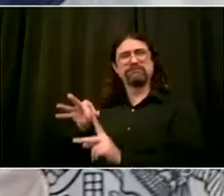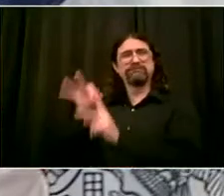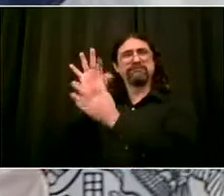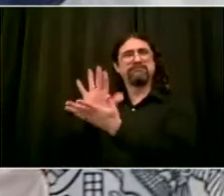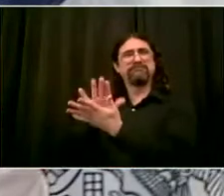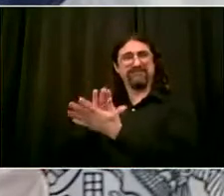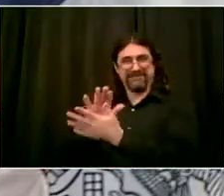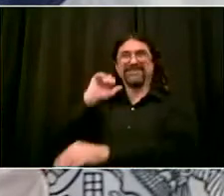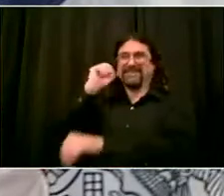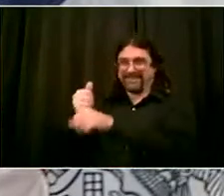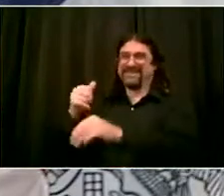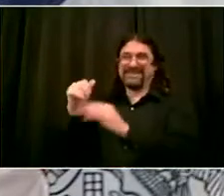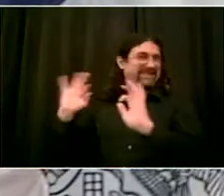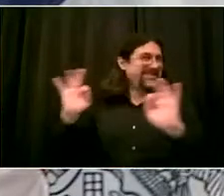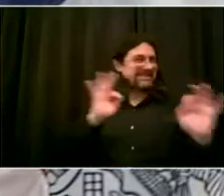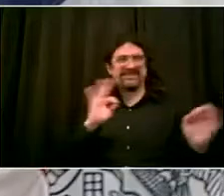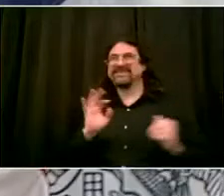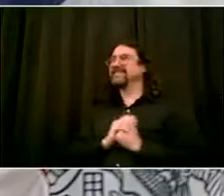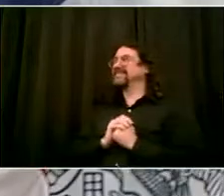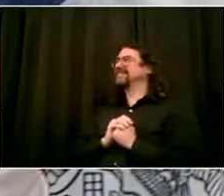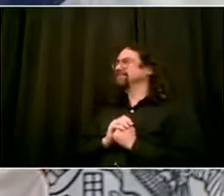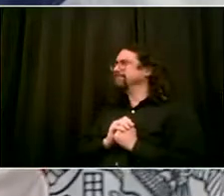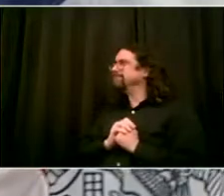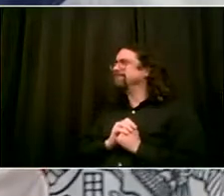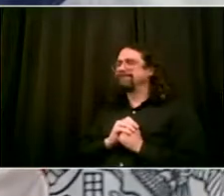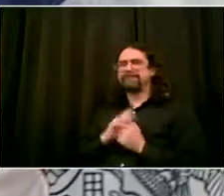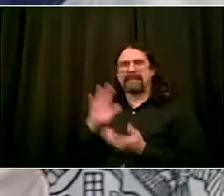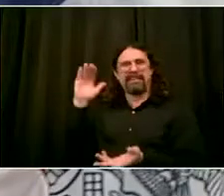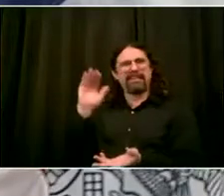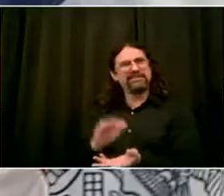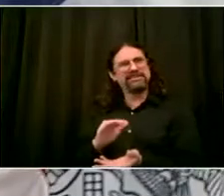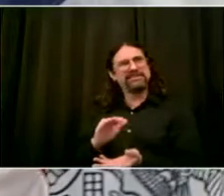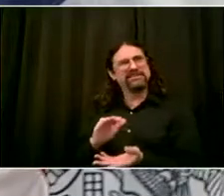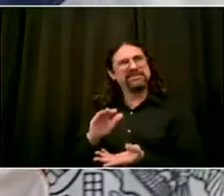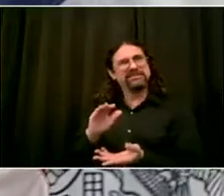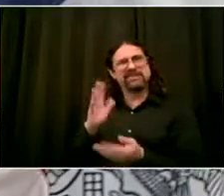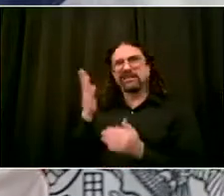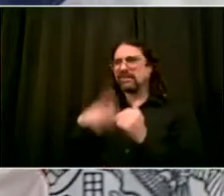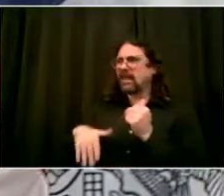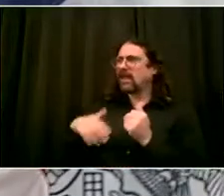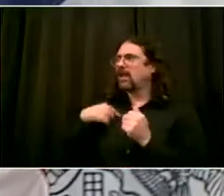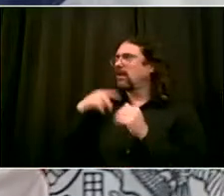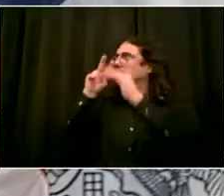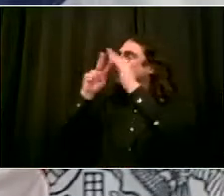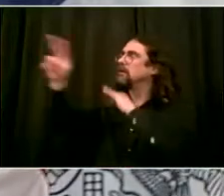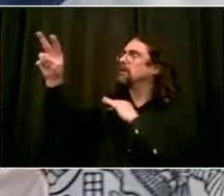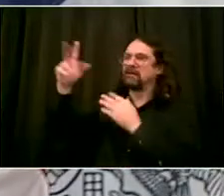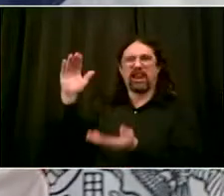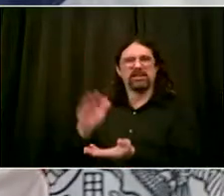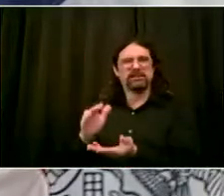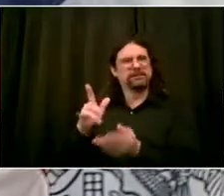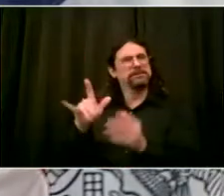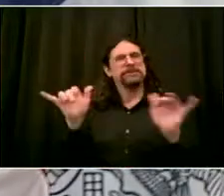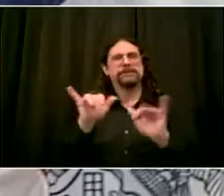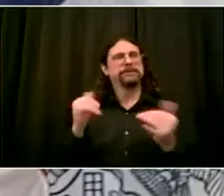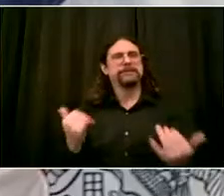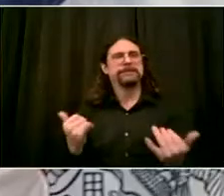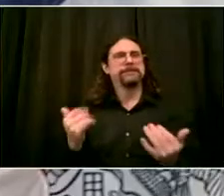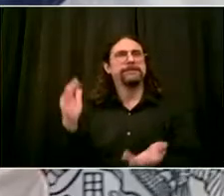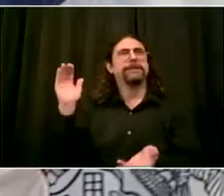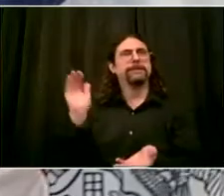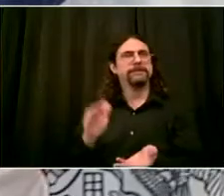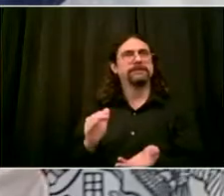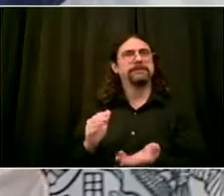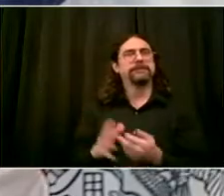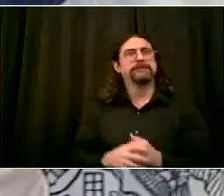thank God still have a job are working remotely a lot of people who don't have a job to date are